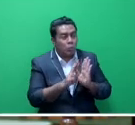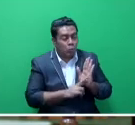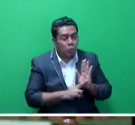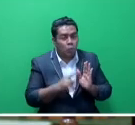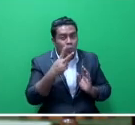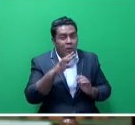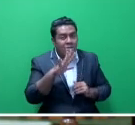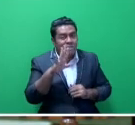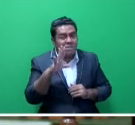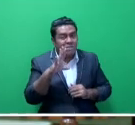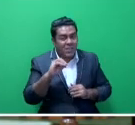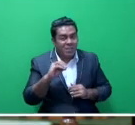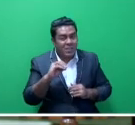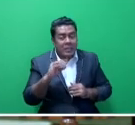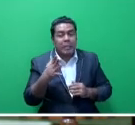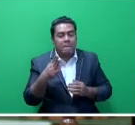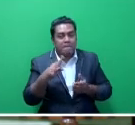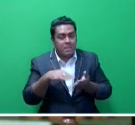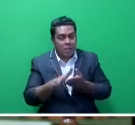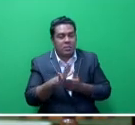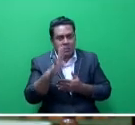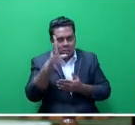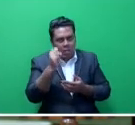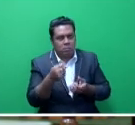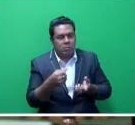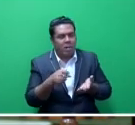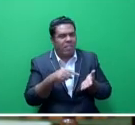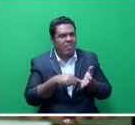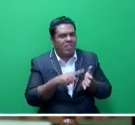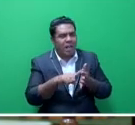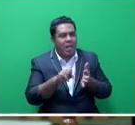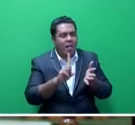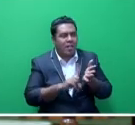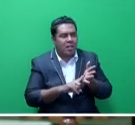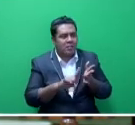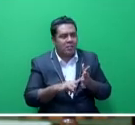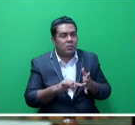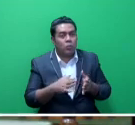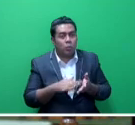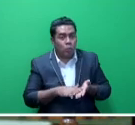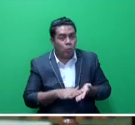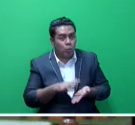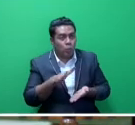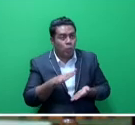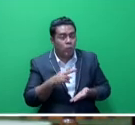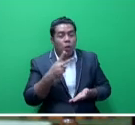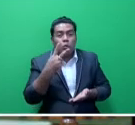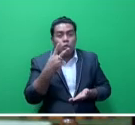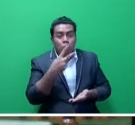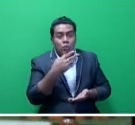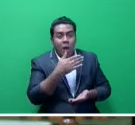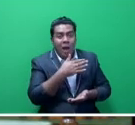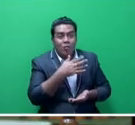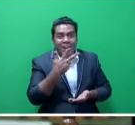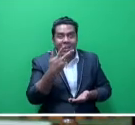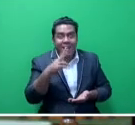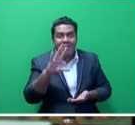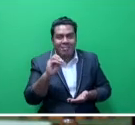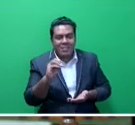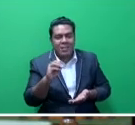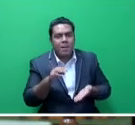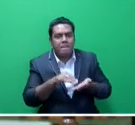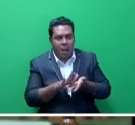marks and above would qualify for TELS. We're now going to raise the entry mark for TELS to a minimum of 280 marks in the new academic